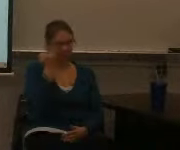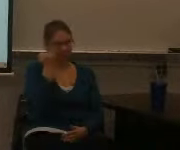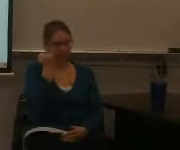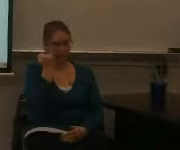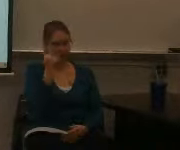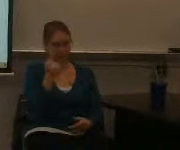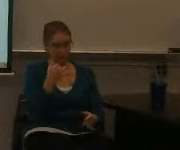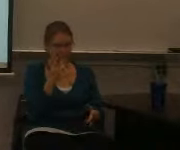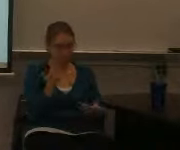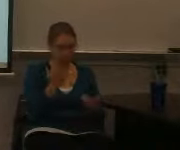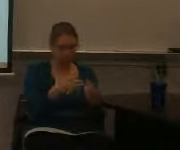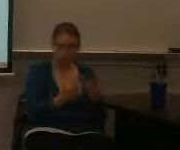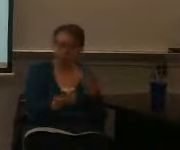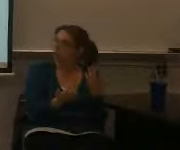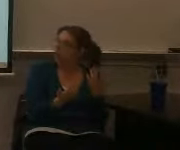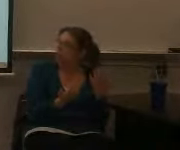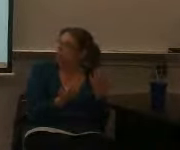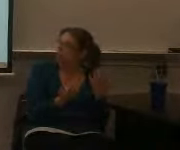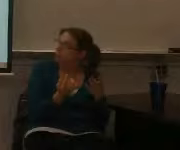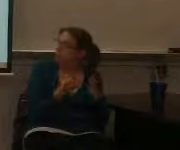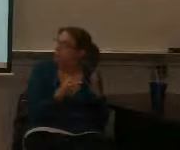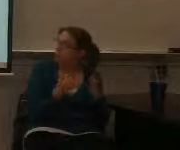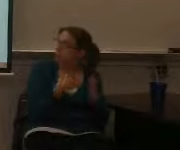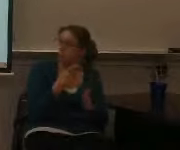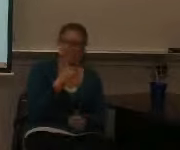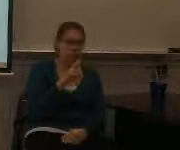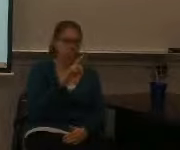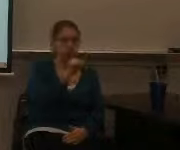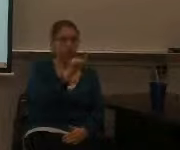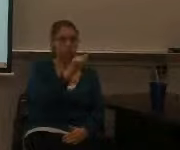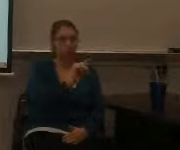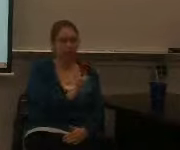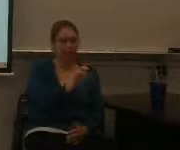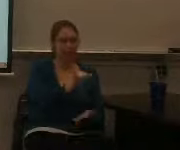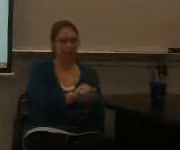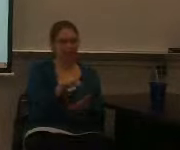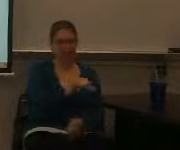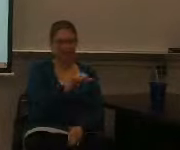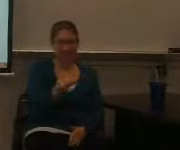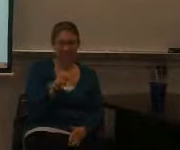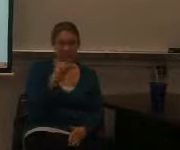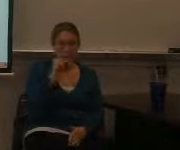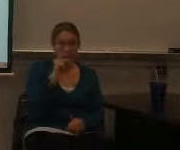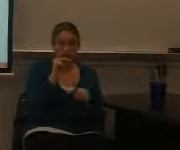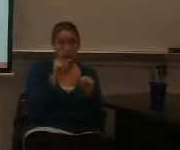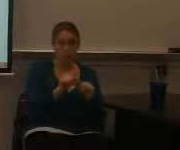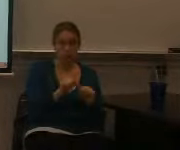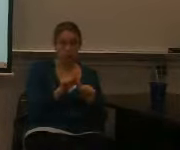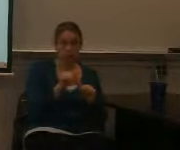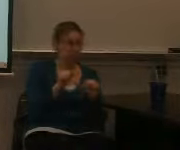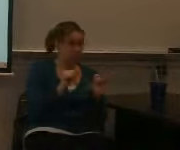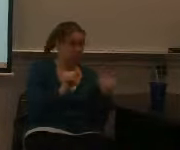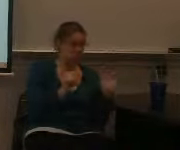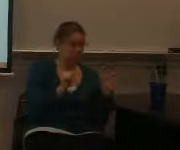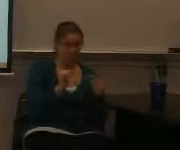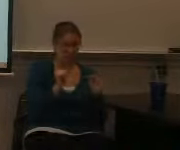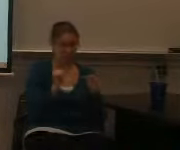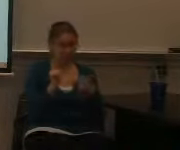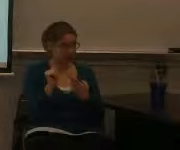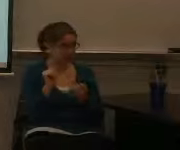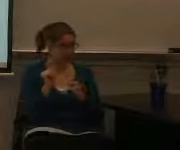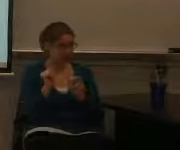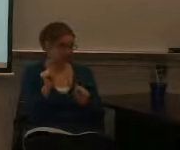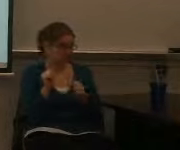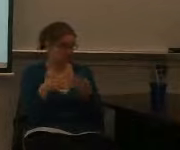it. But essentially what you have is the rate that any nutrient can move, this can be carbon, nitrogen, phosphorus,